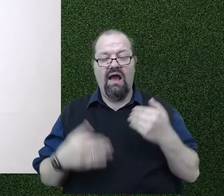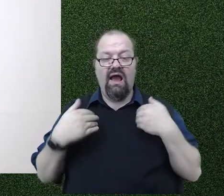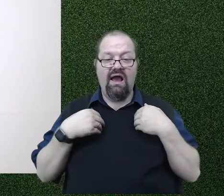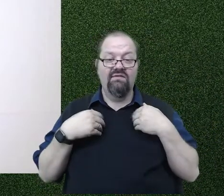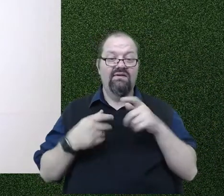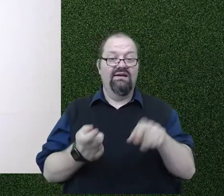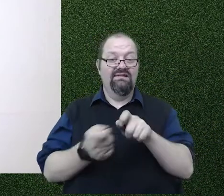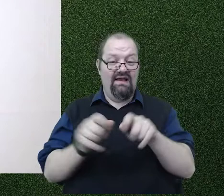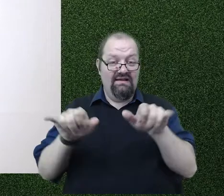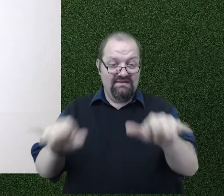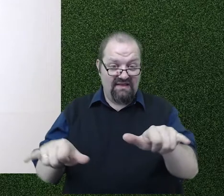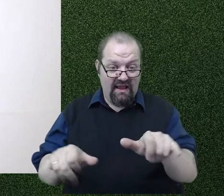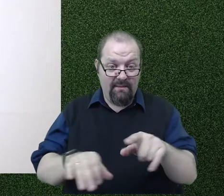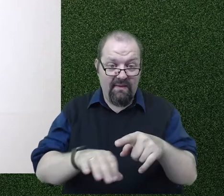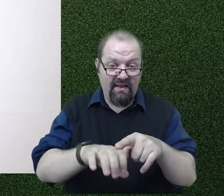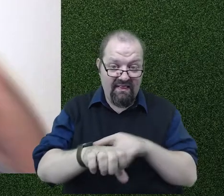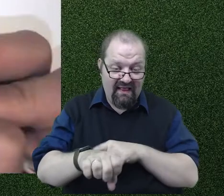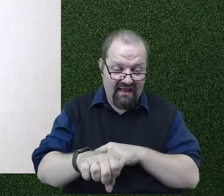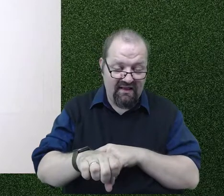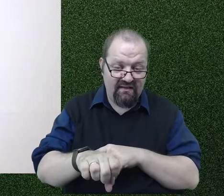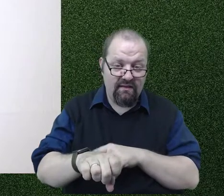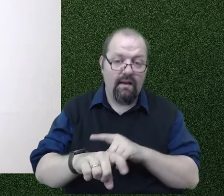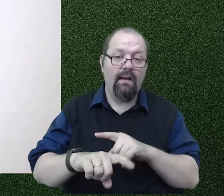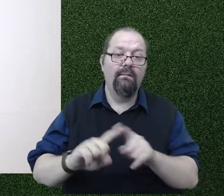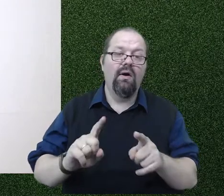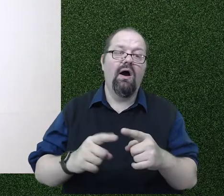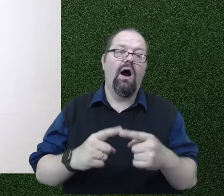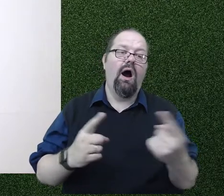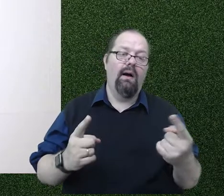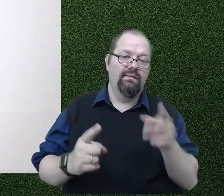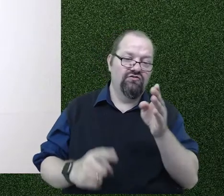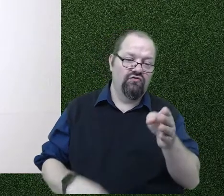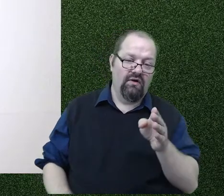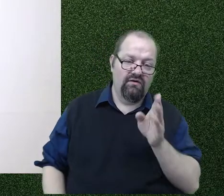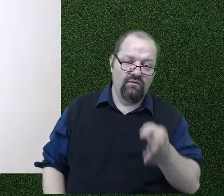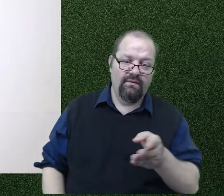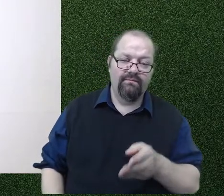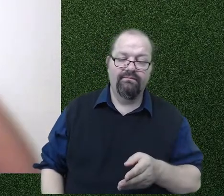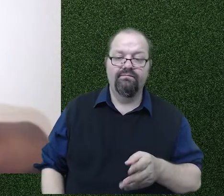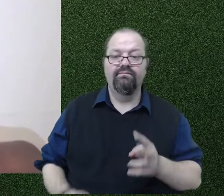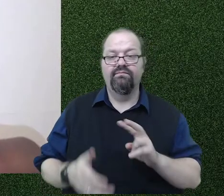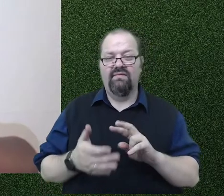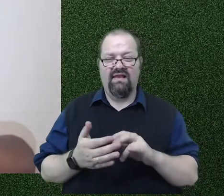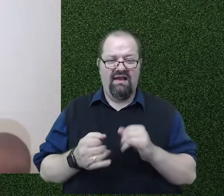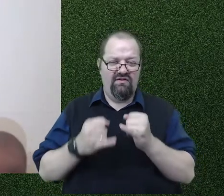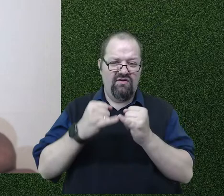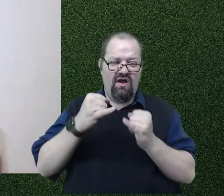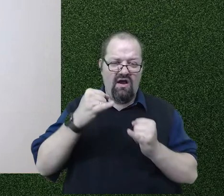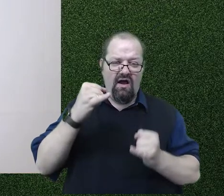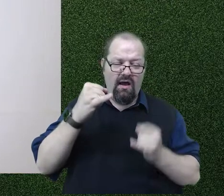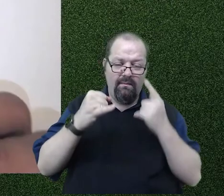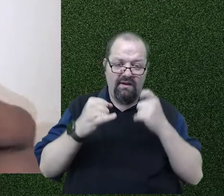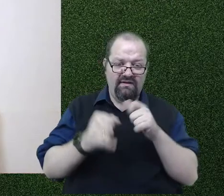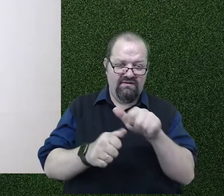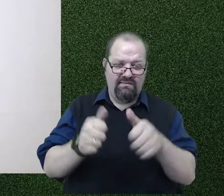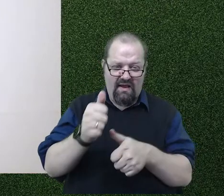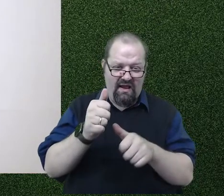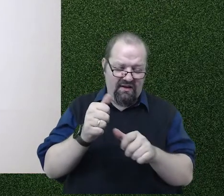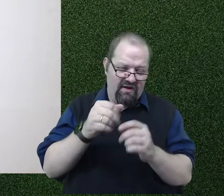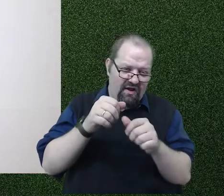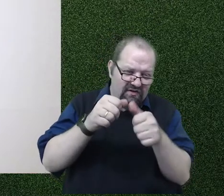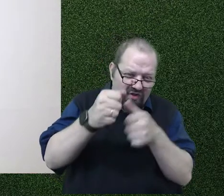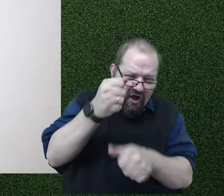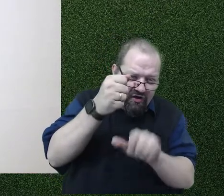same length, but it's in the opposite direction. So I drew a dotted line because it's behind that plane or under that